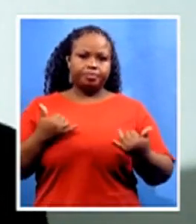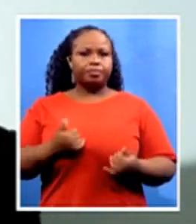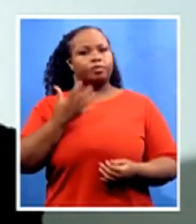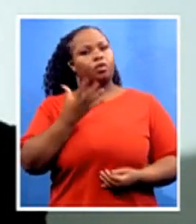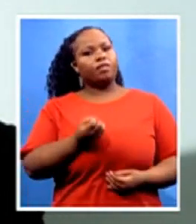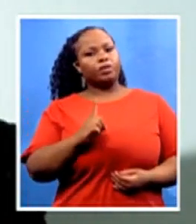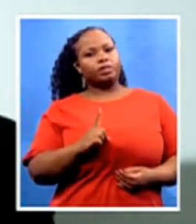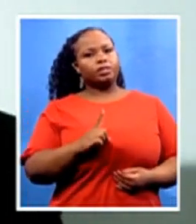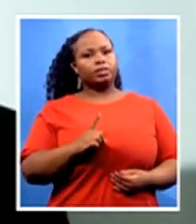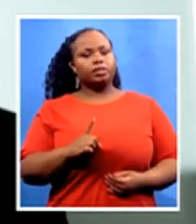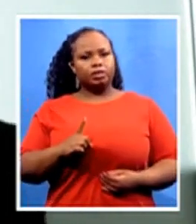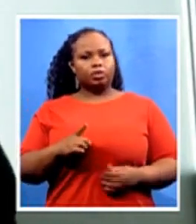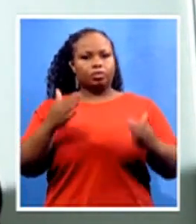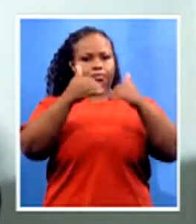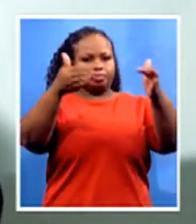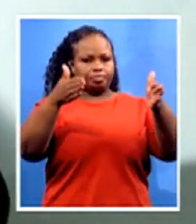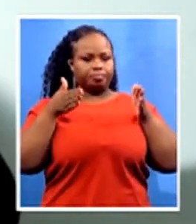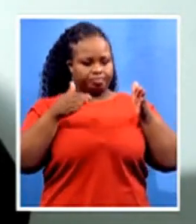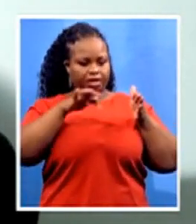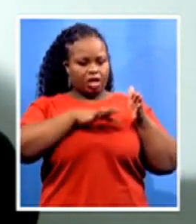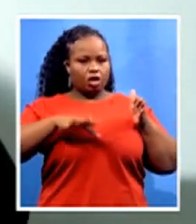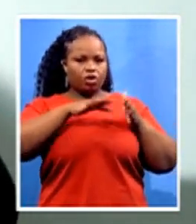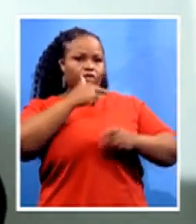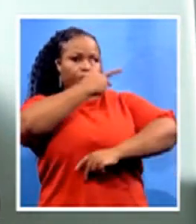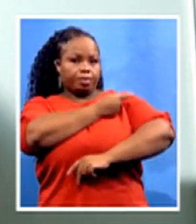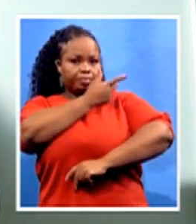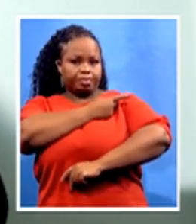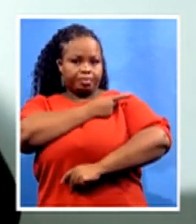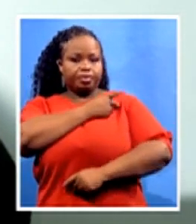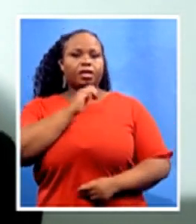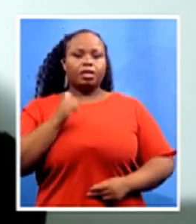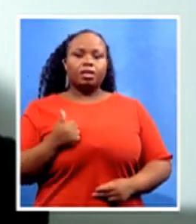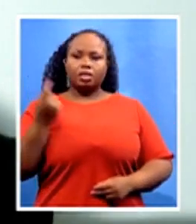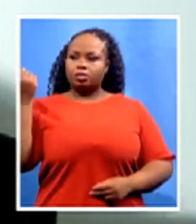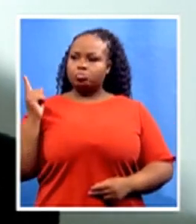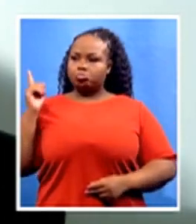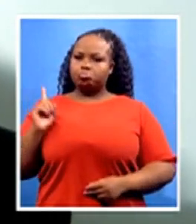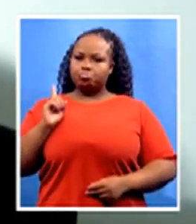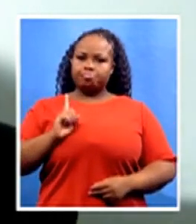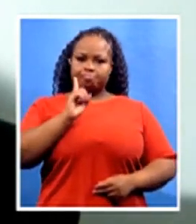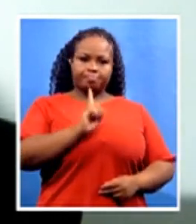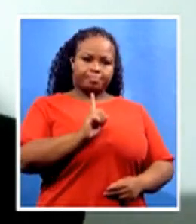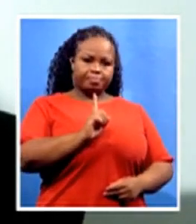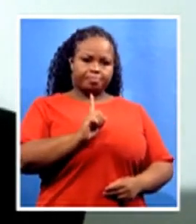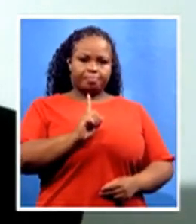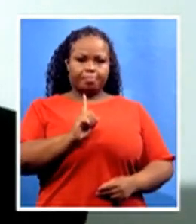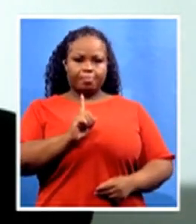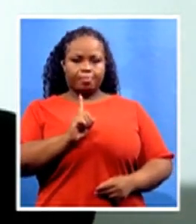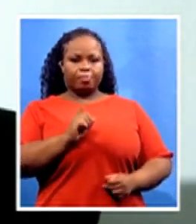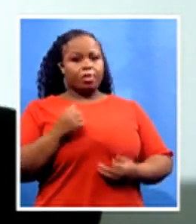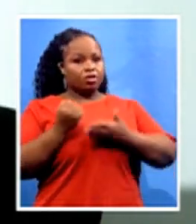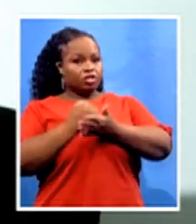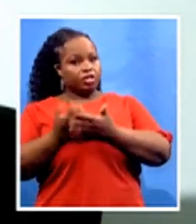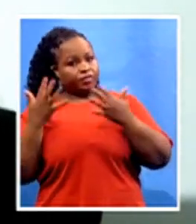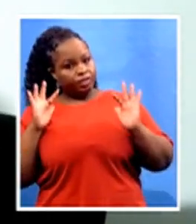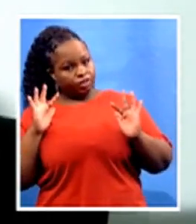vaccination station. So what happens, the person would be assumed to have been registered, or if not